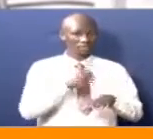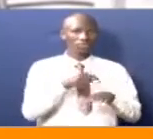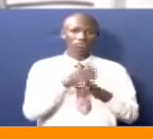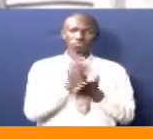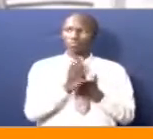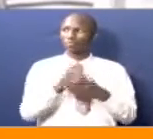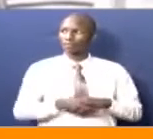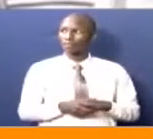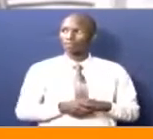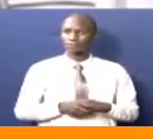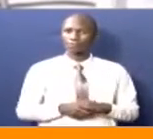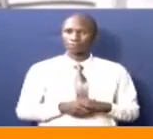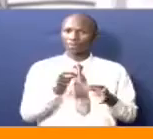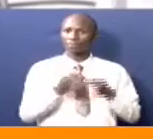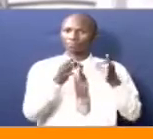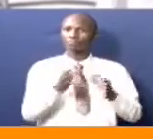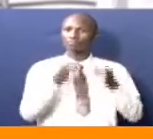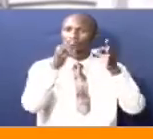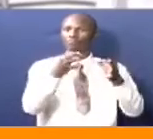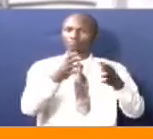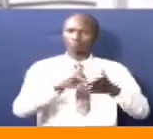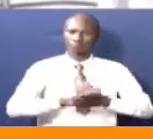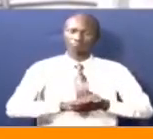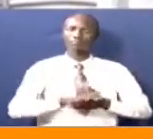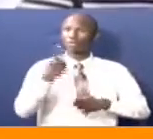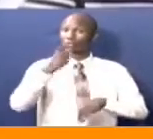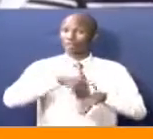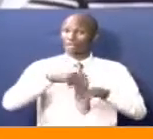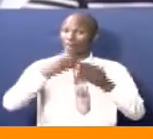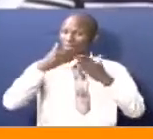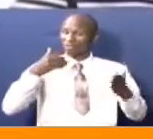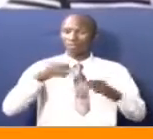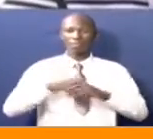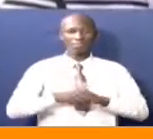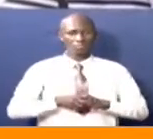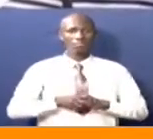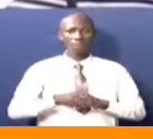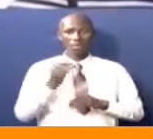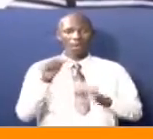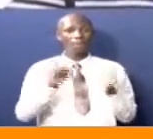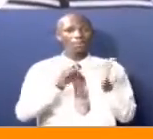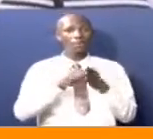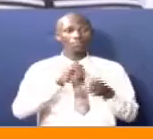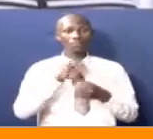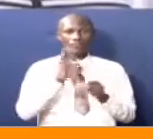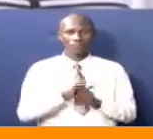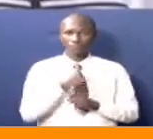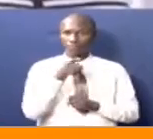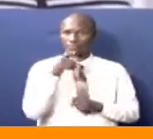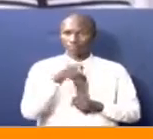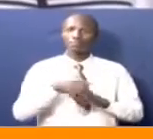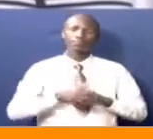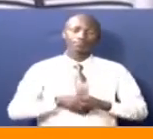was postponed or cancelled two times in the past. Throughout this pandemic, which is a public health